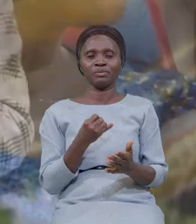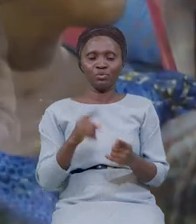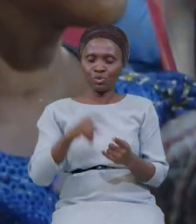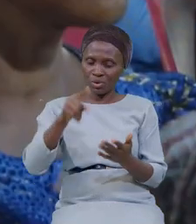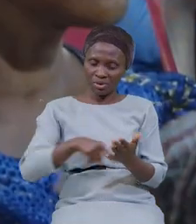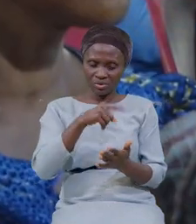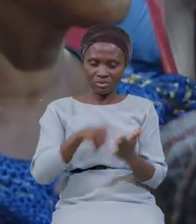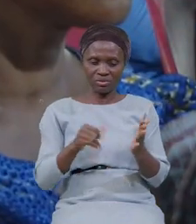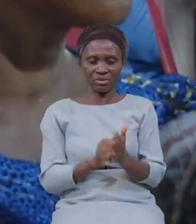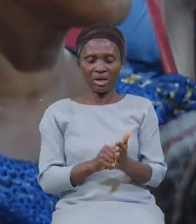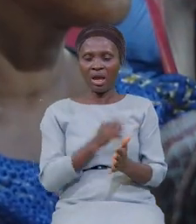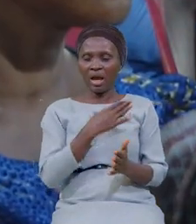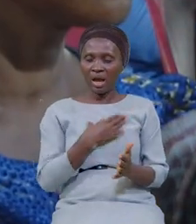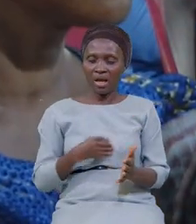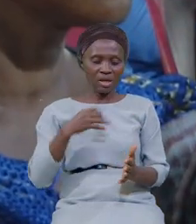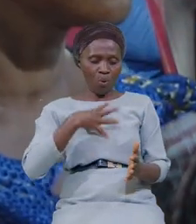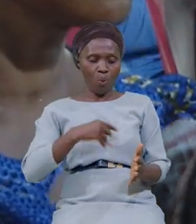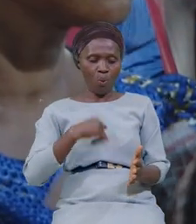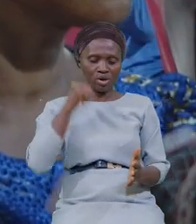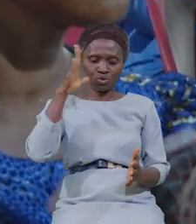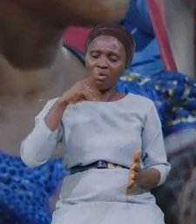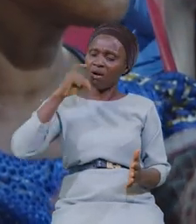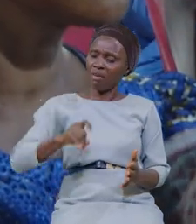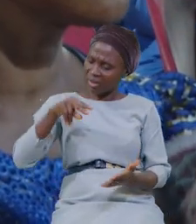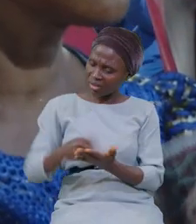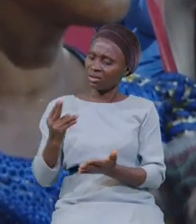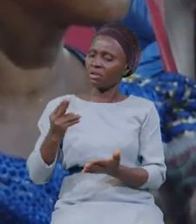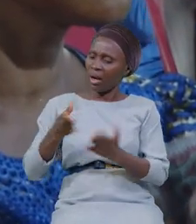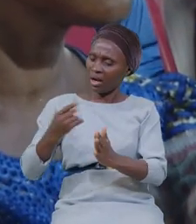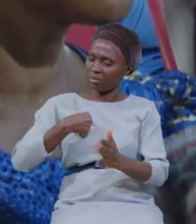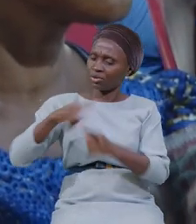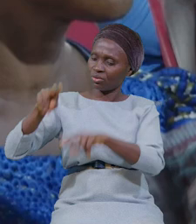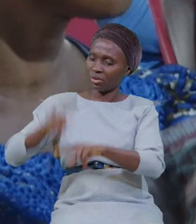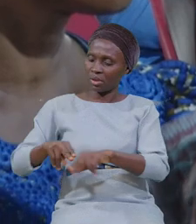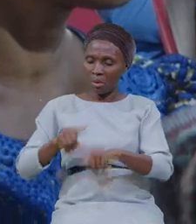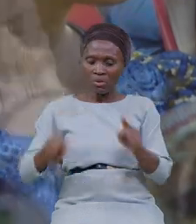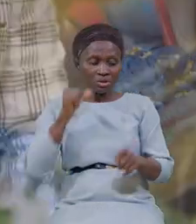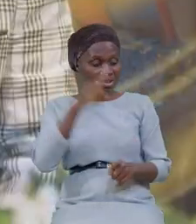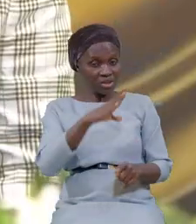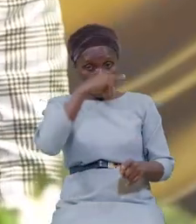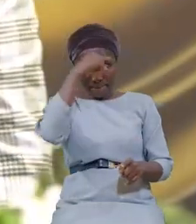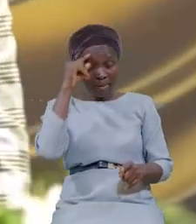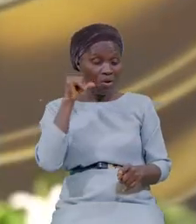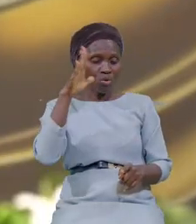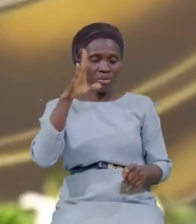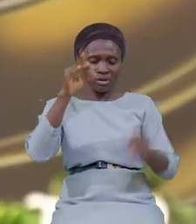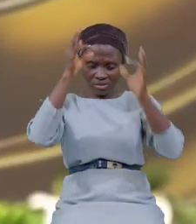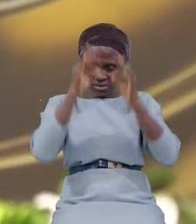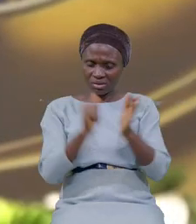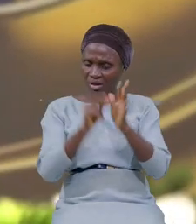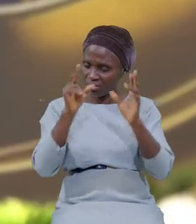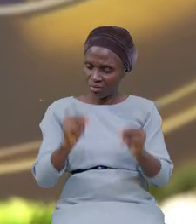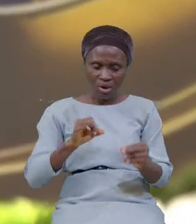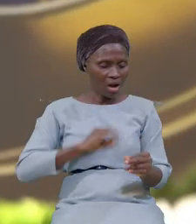going to stand up. And that became, a problem in court. And the problem led them to